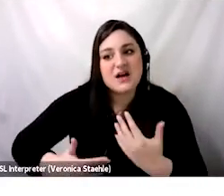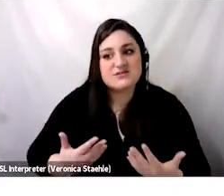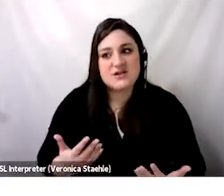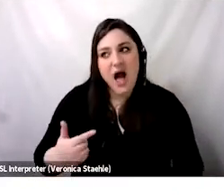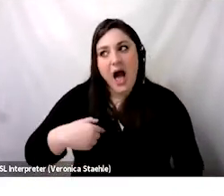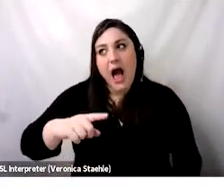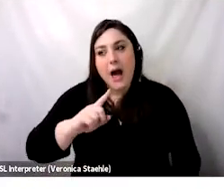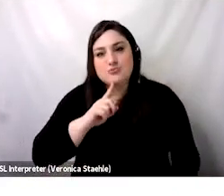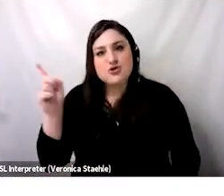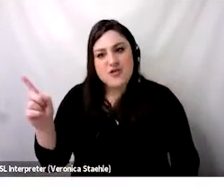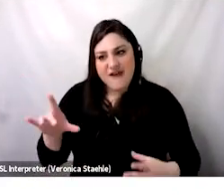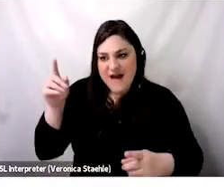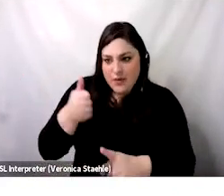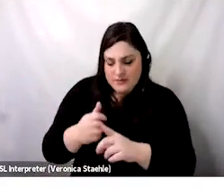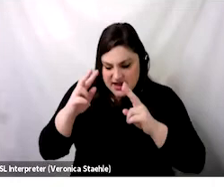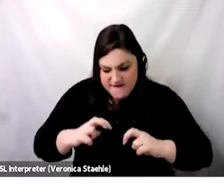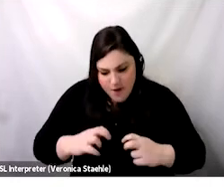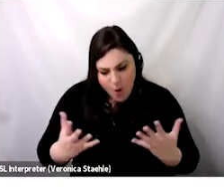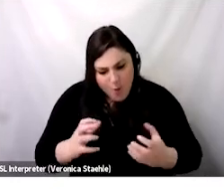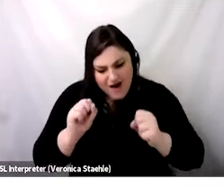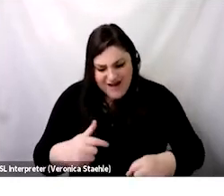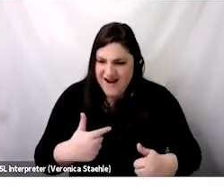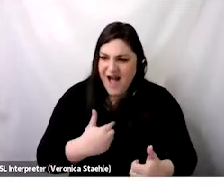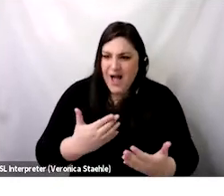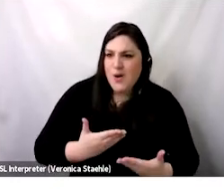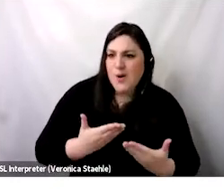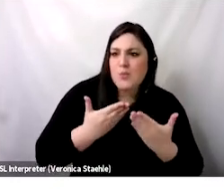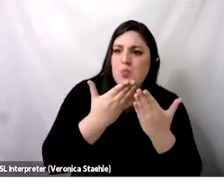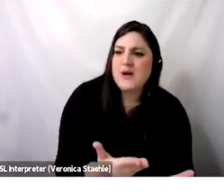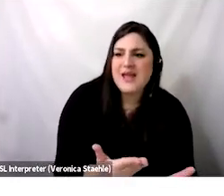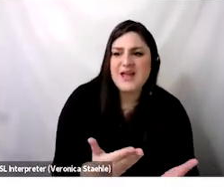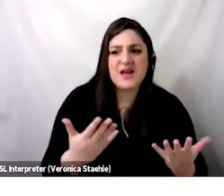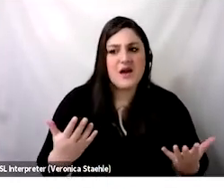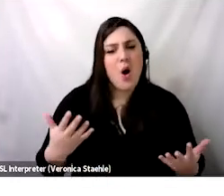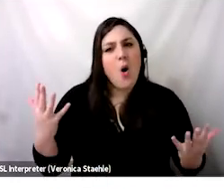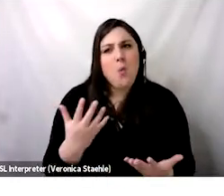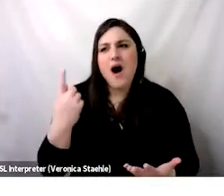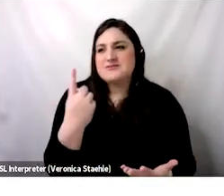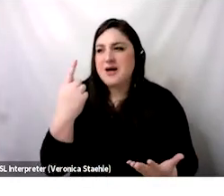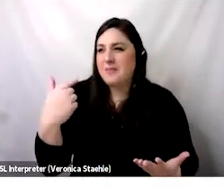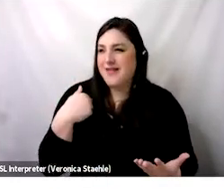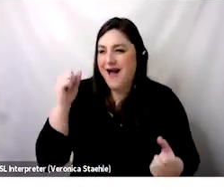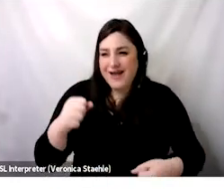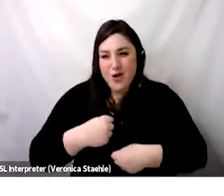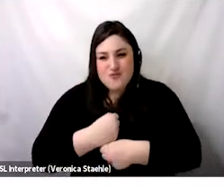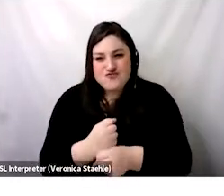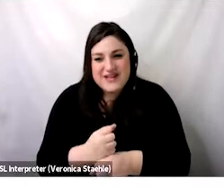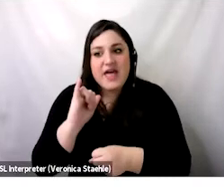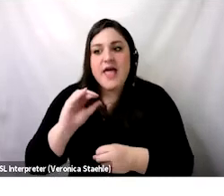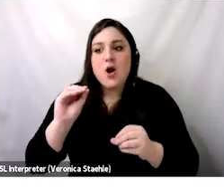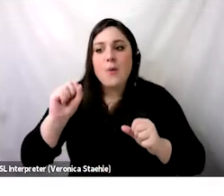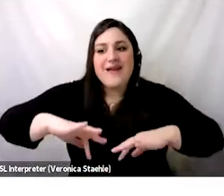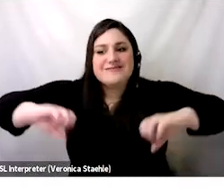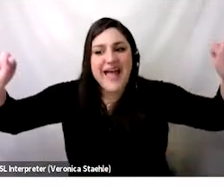to this unknown land, this unknown journey that would not be found or confiscated? It was